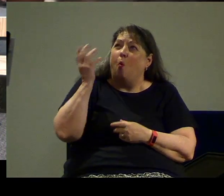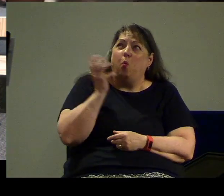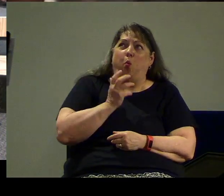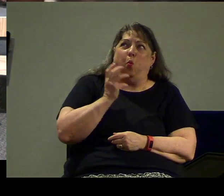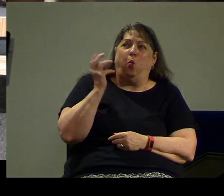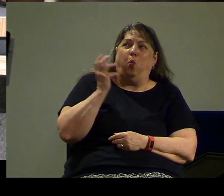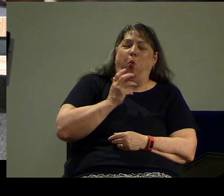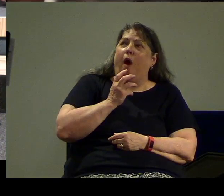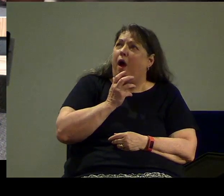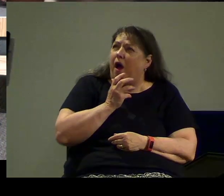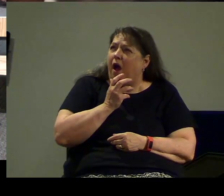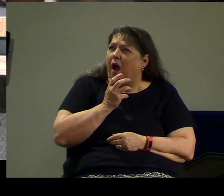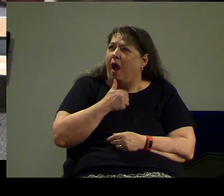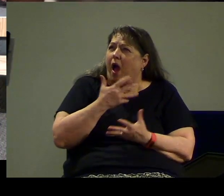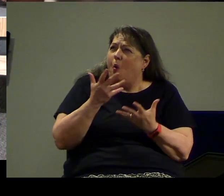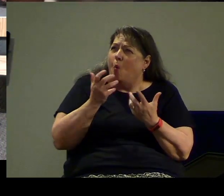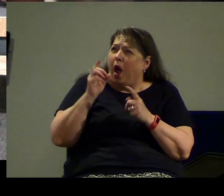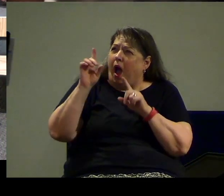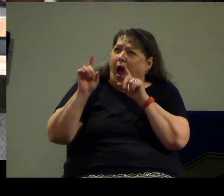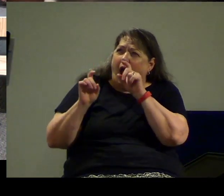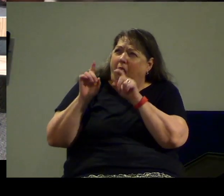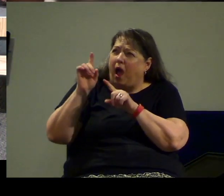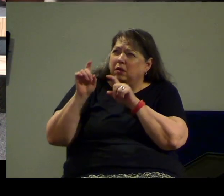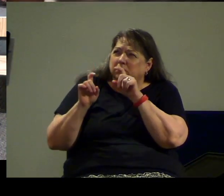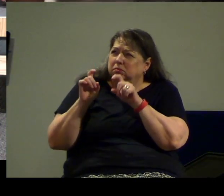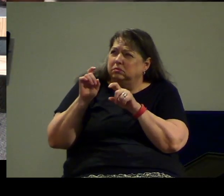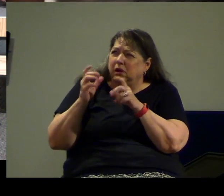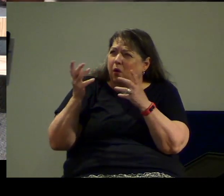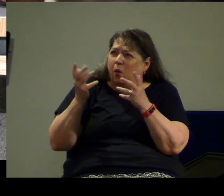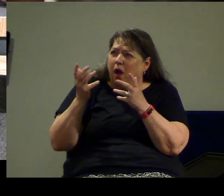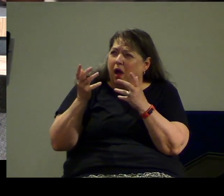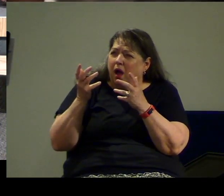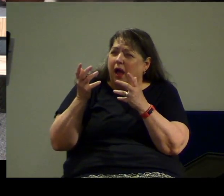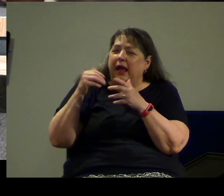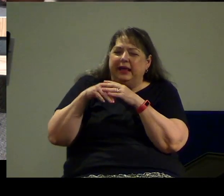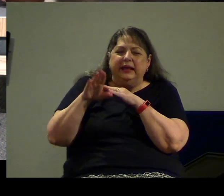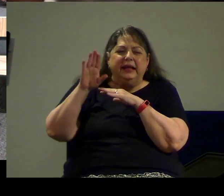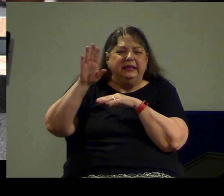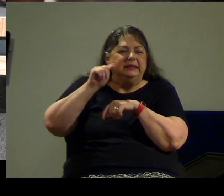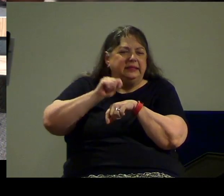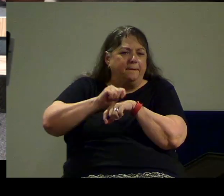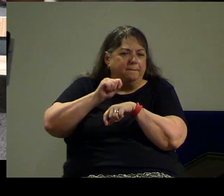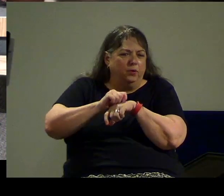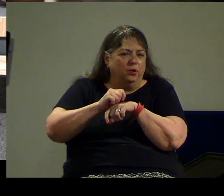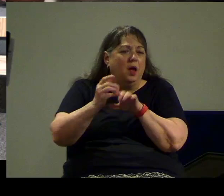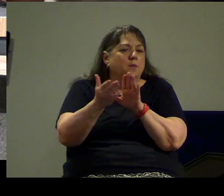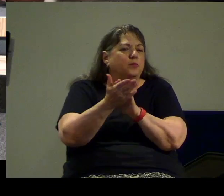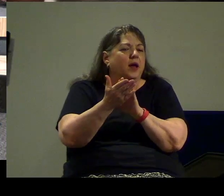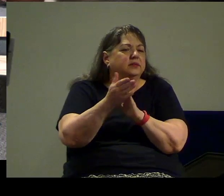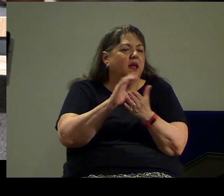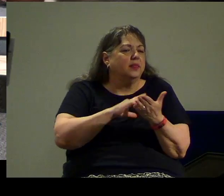and to inquire in his temple." Praise the Lord.